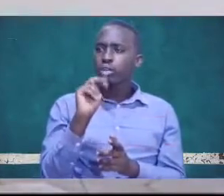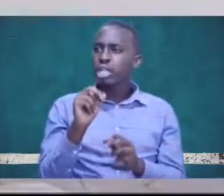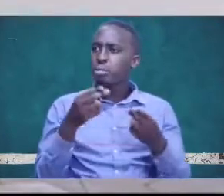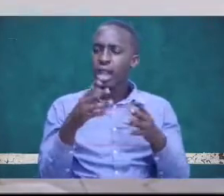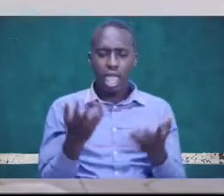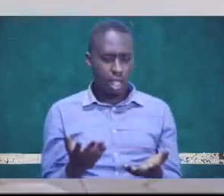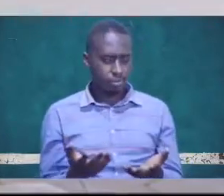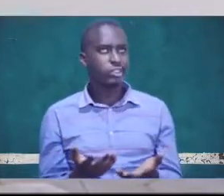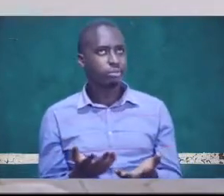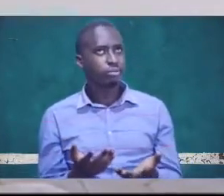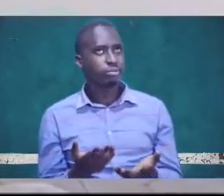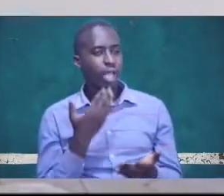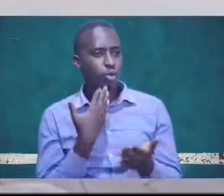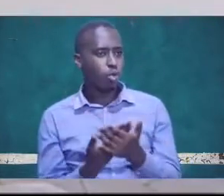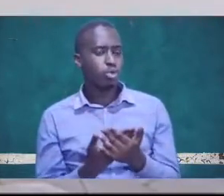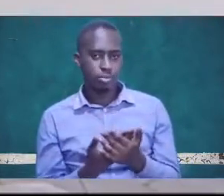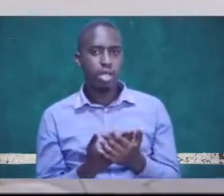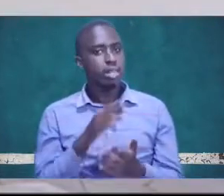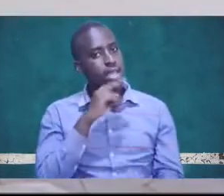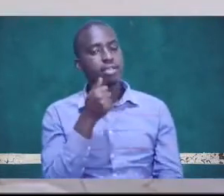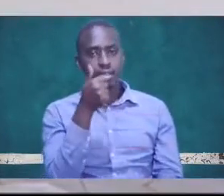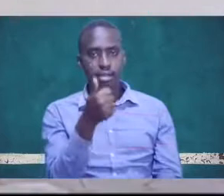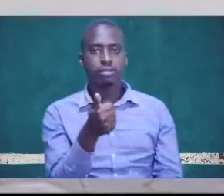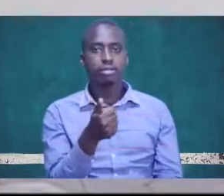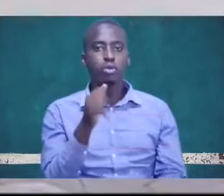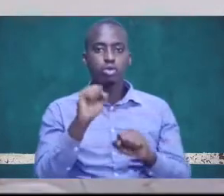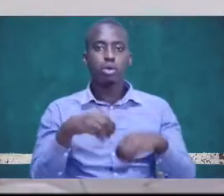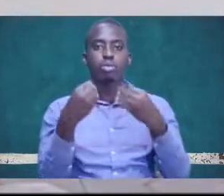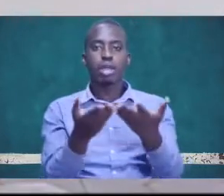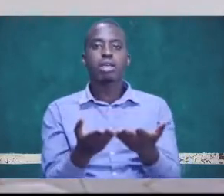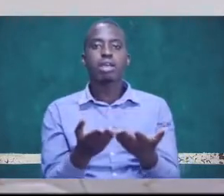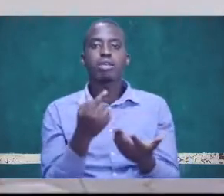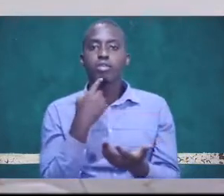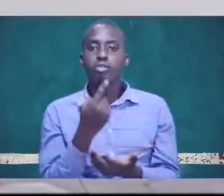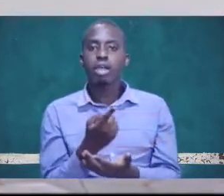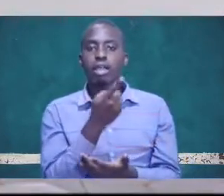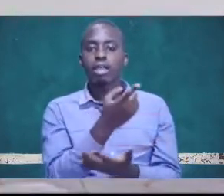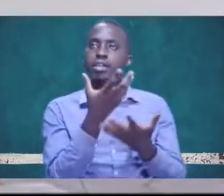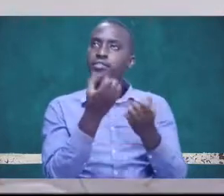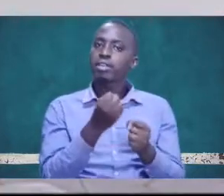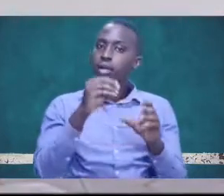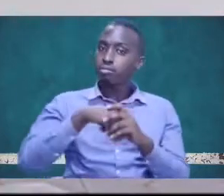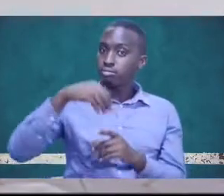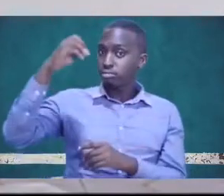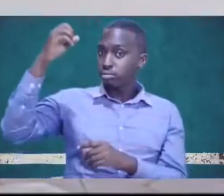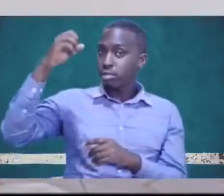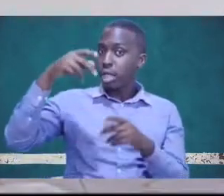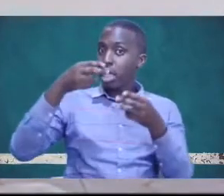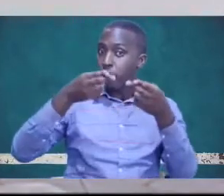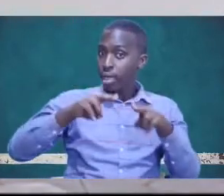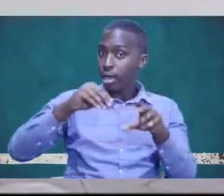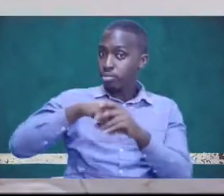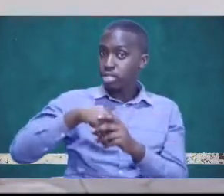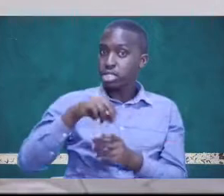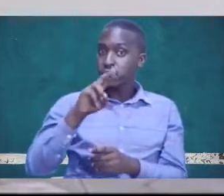place. That's good. The answer that you can give is this one takes place into the